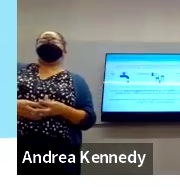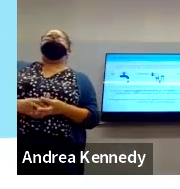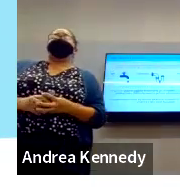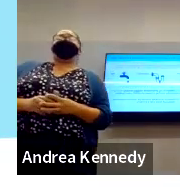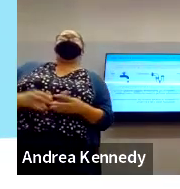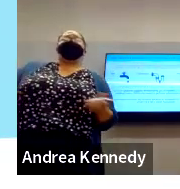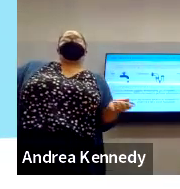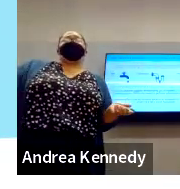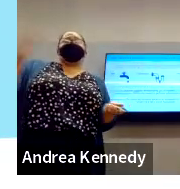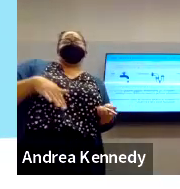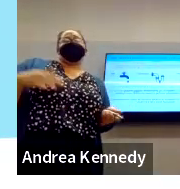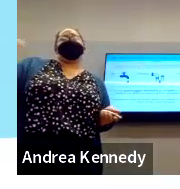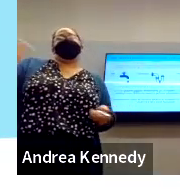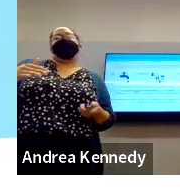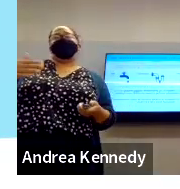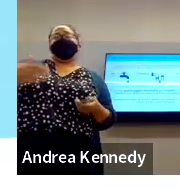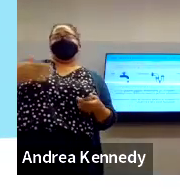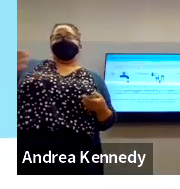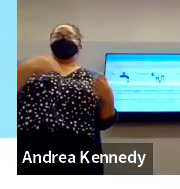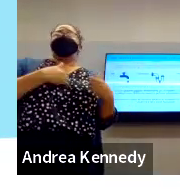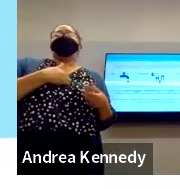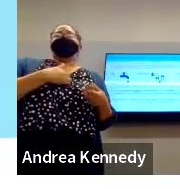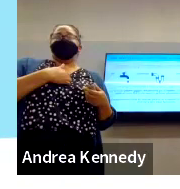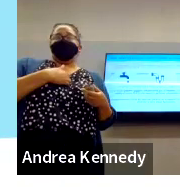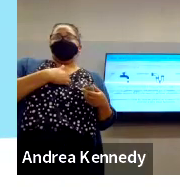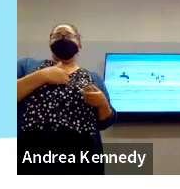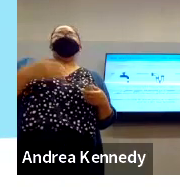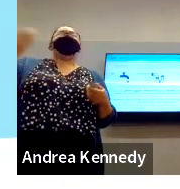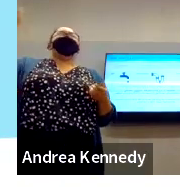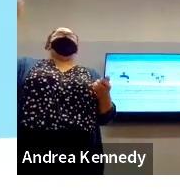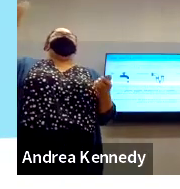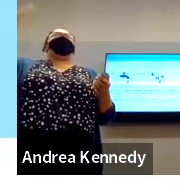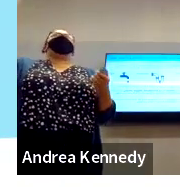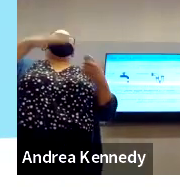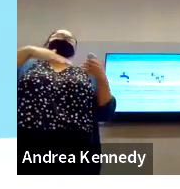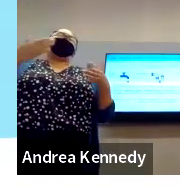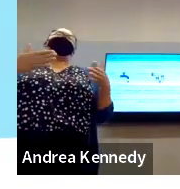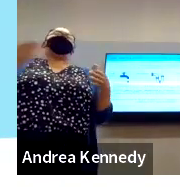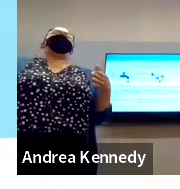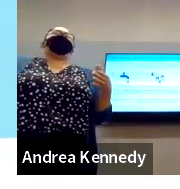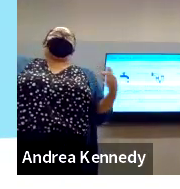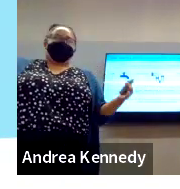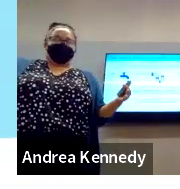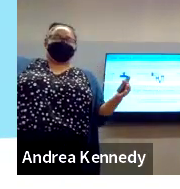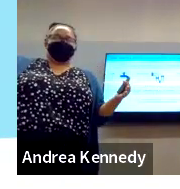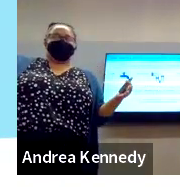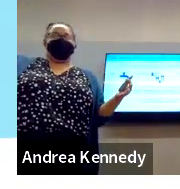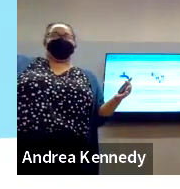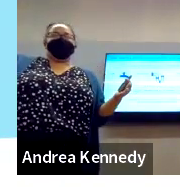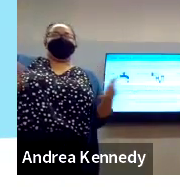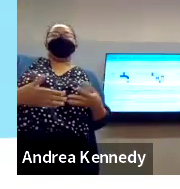paying. So the landlord's gonna have to provide a lot of documentation to the city. And then we're gonna go through